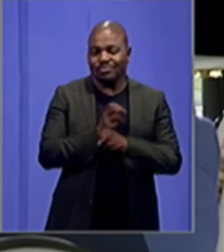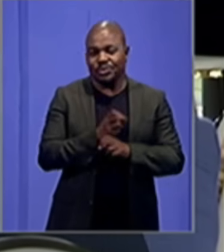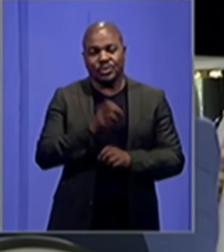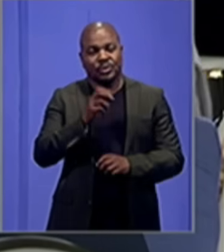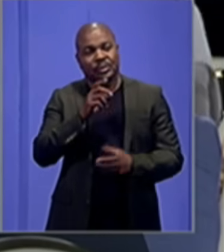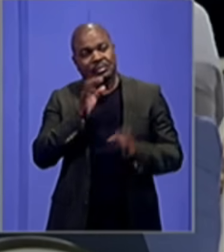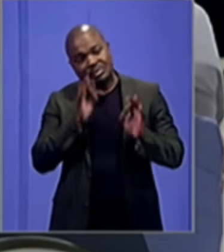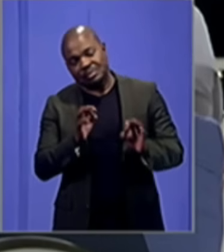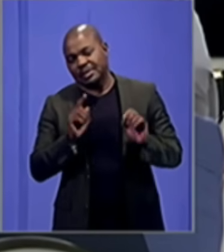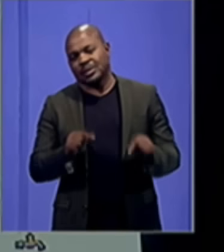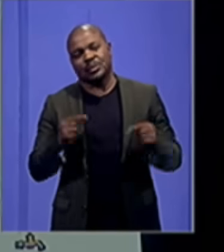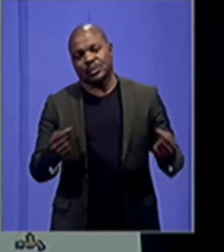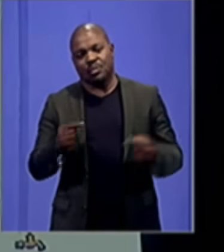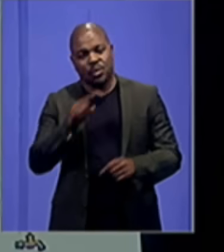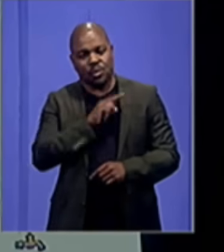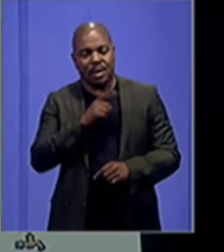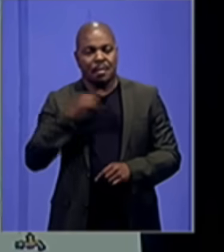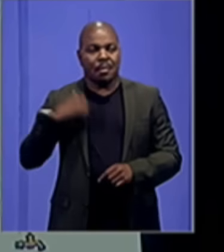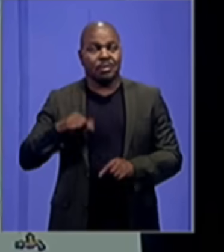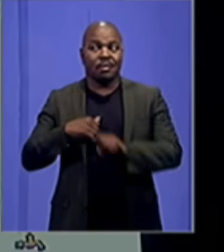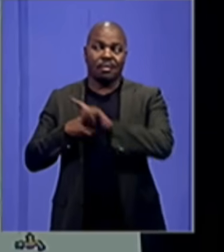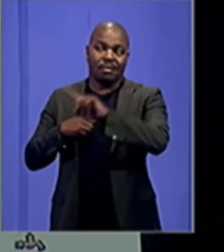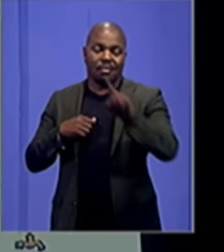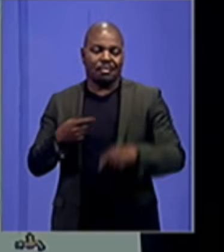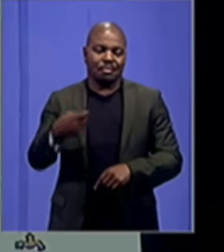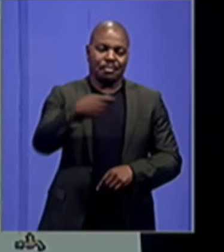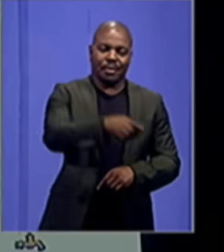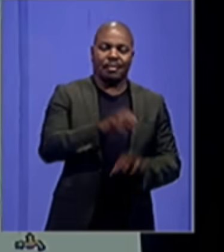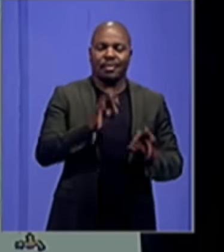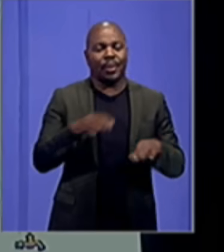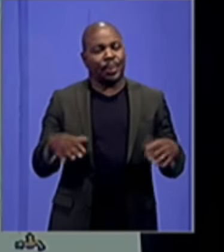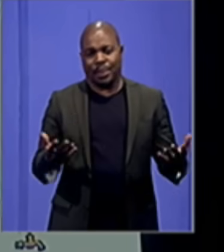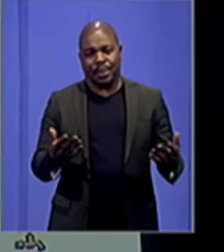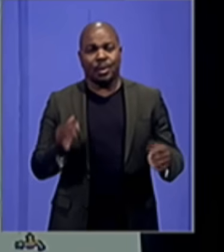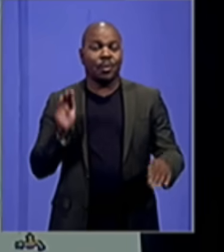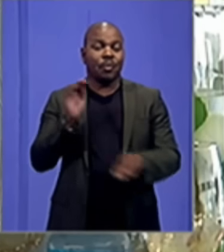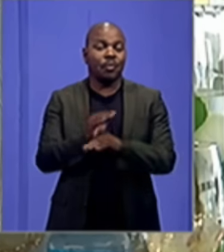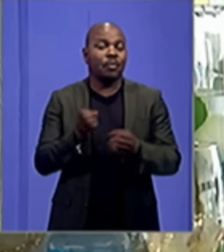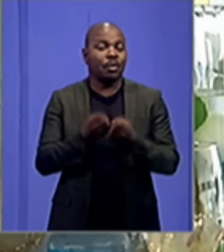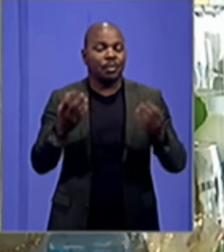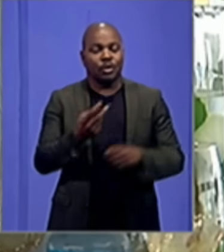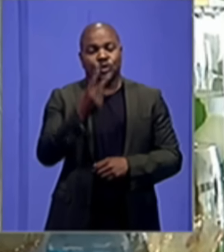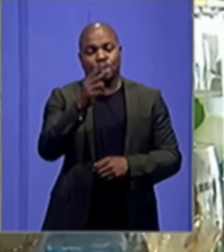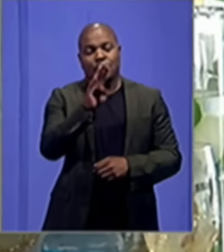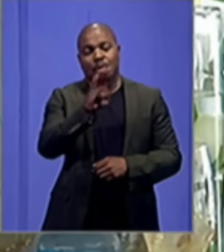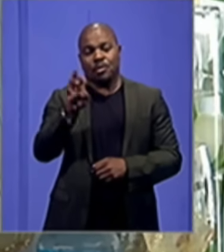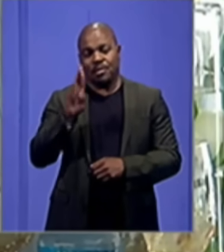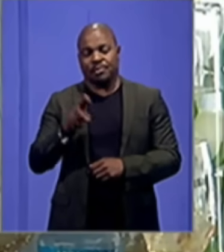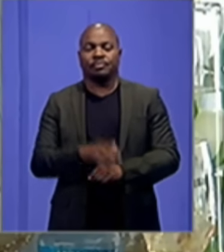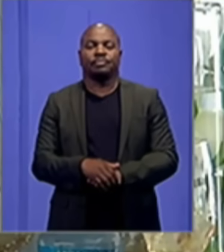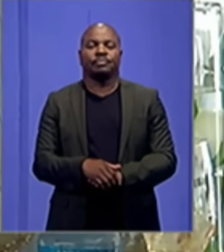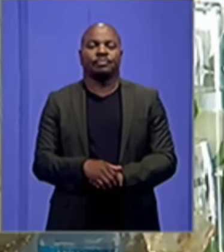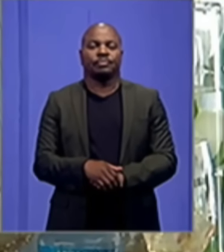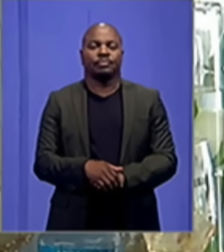e labalabelang ka baka la bo masipala ba sa lefeng mekitlane ya bona e fetang dibilione tse pedi tsa diranta ha e